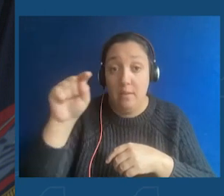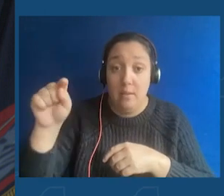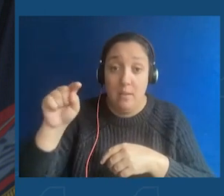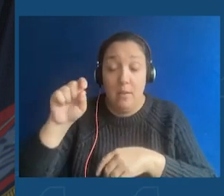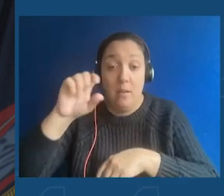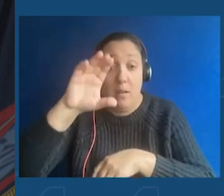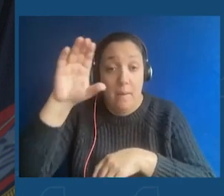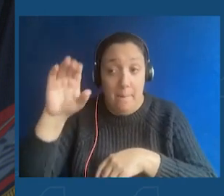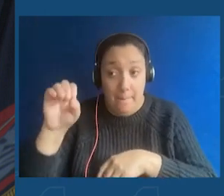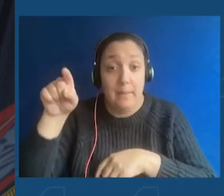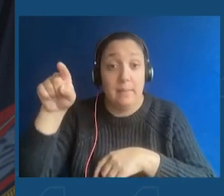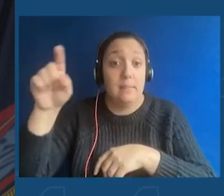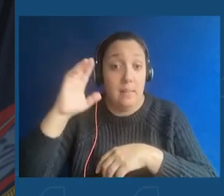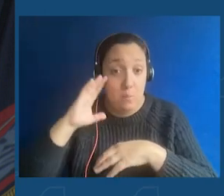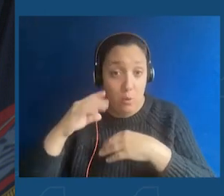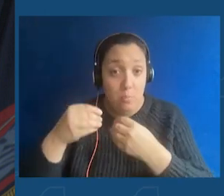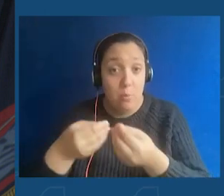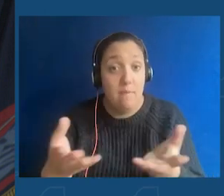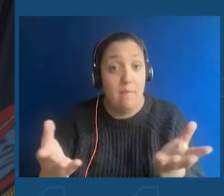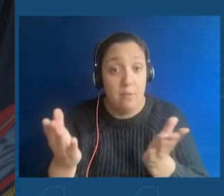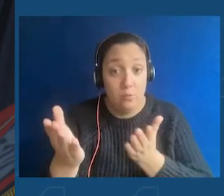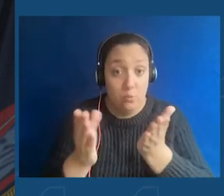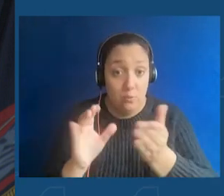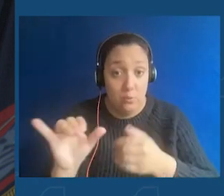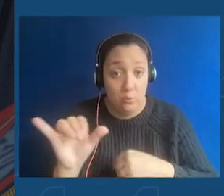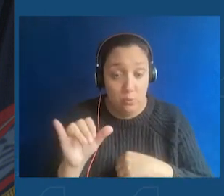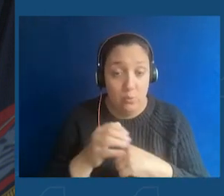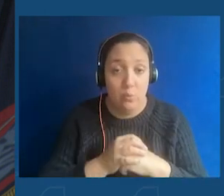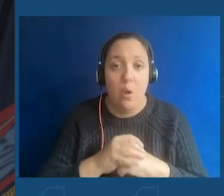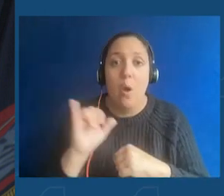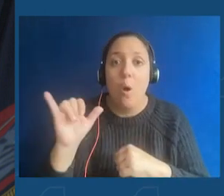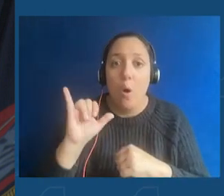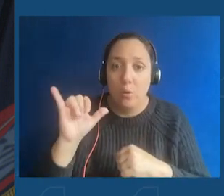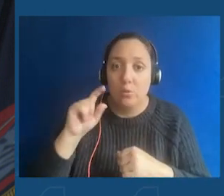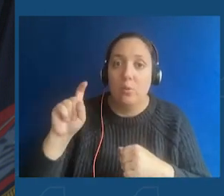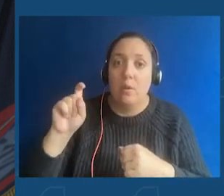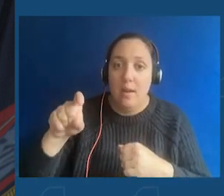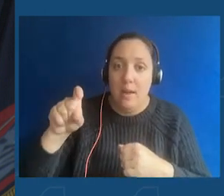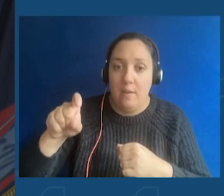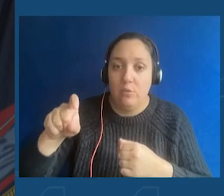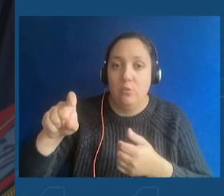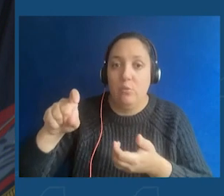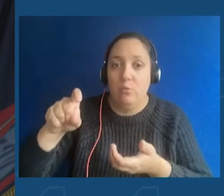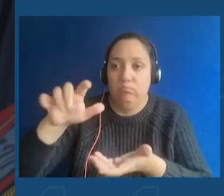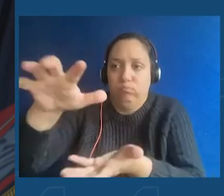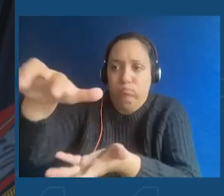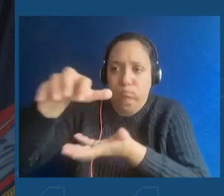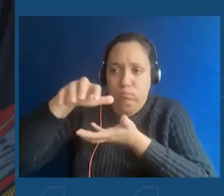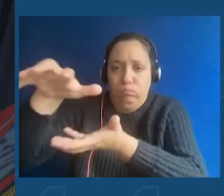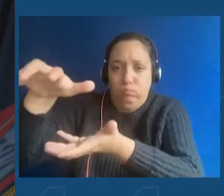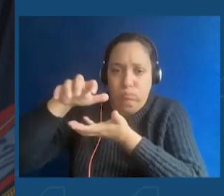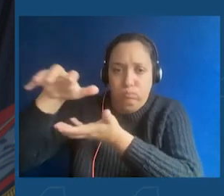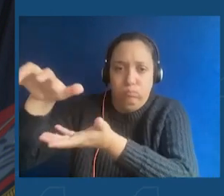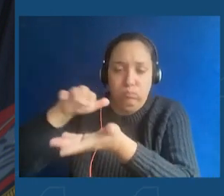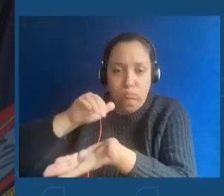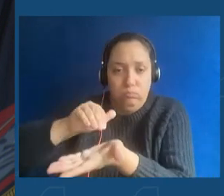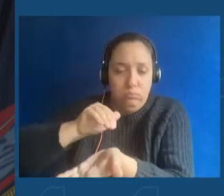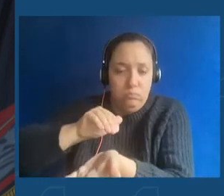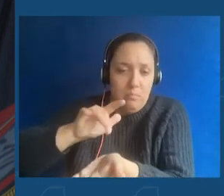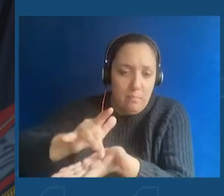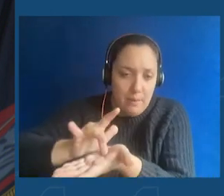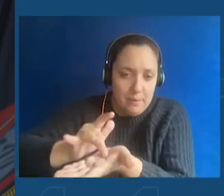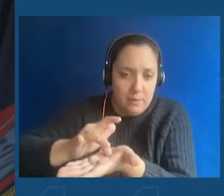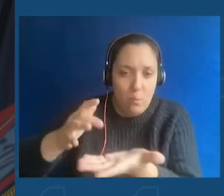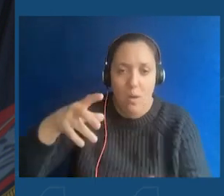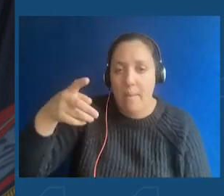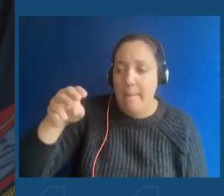the medication-inducing drugs like misoprostol. And we are one step closer to